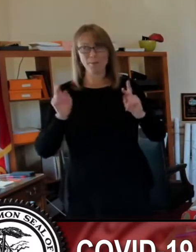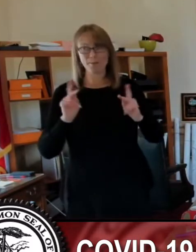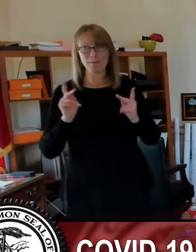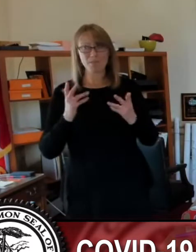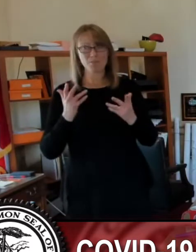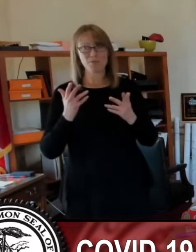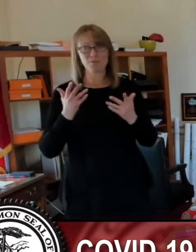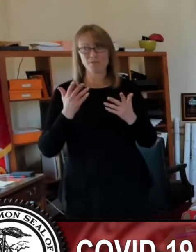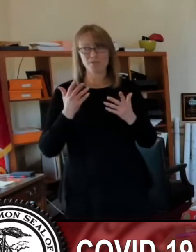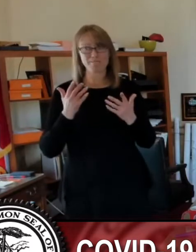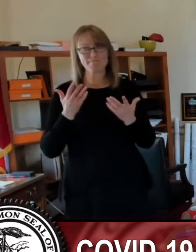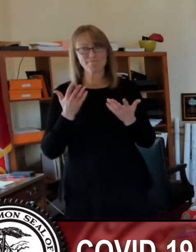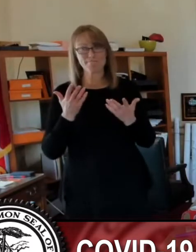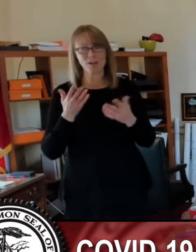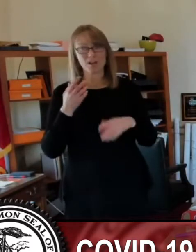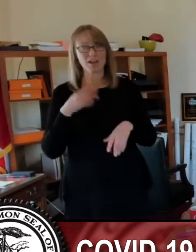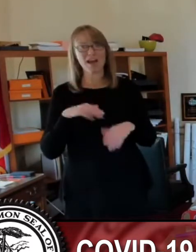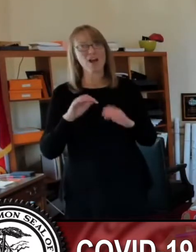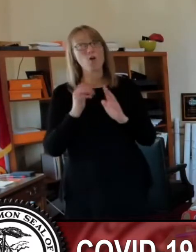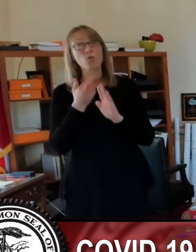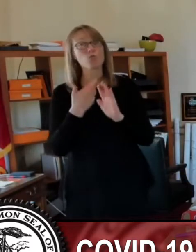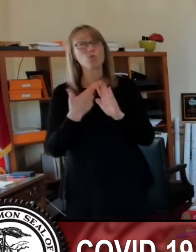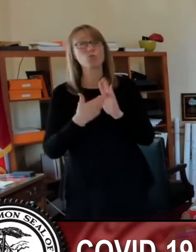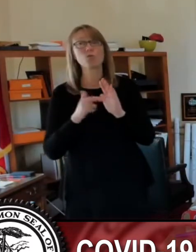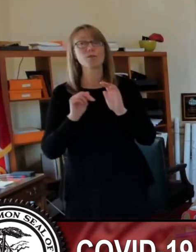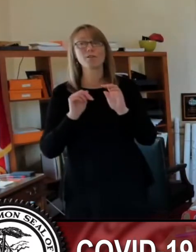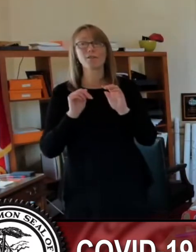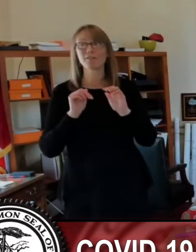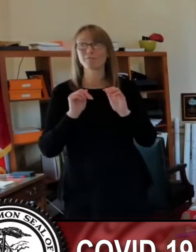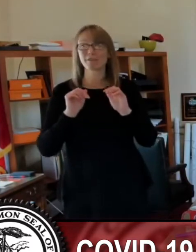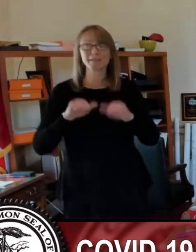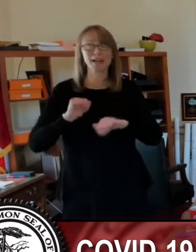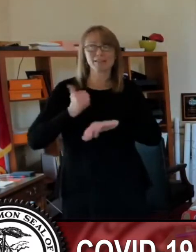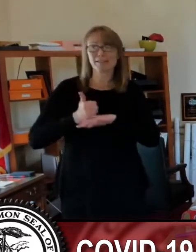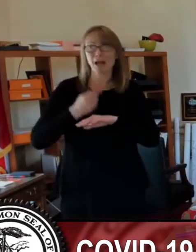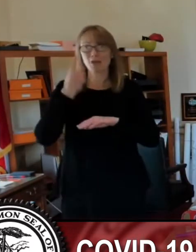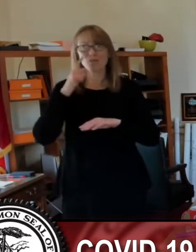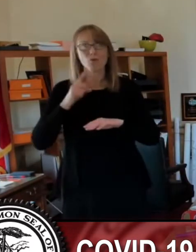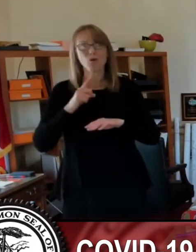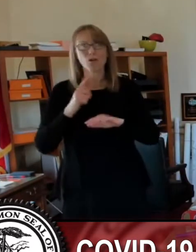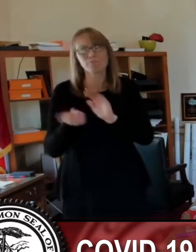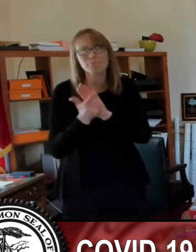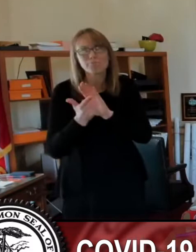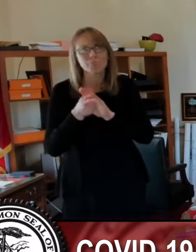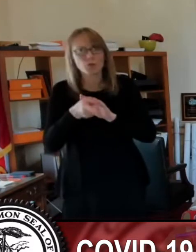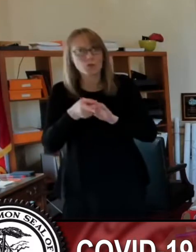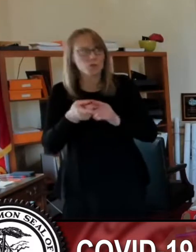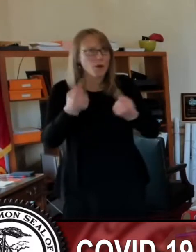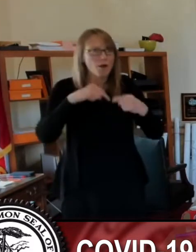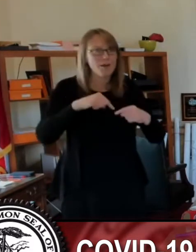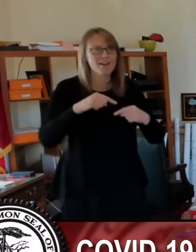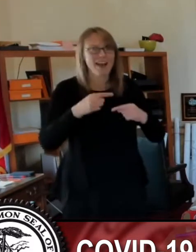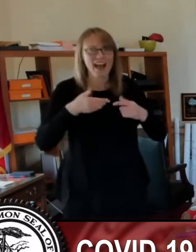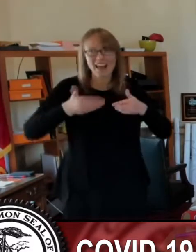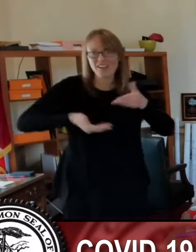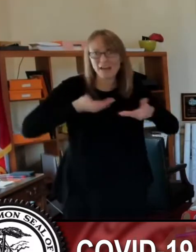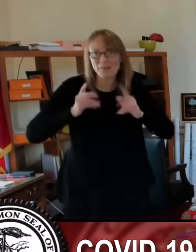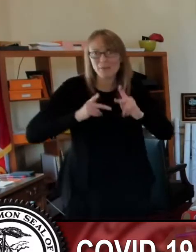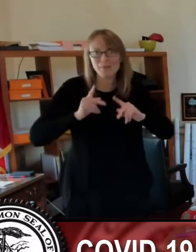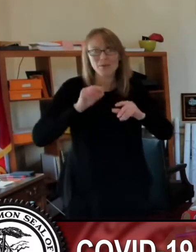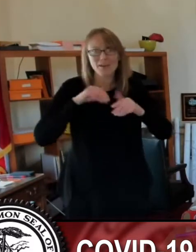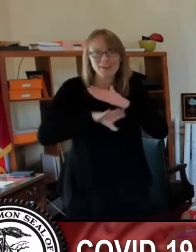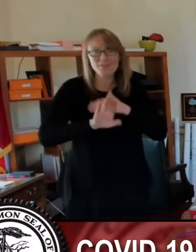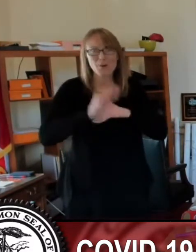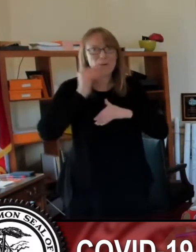backyard. So we're just asking you, please tighten up those groups. As you're thinking forward